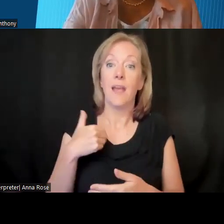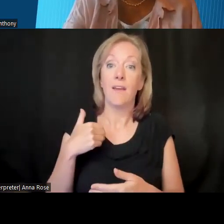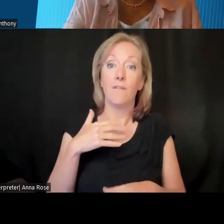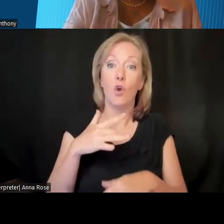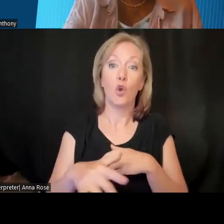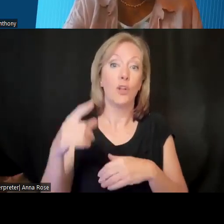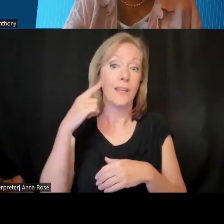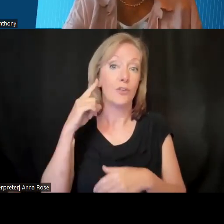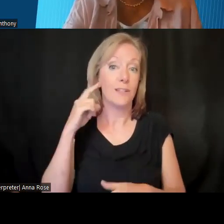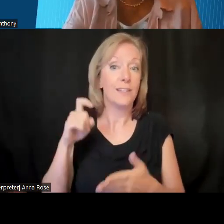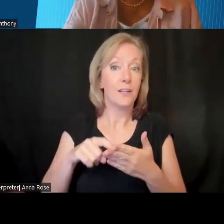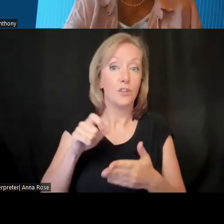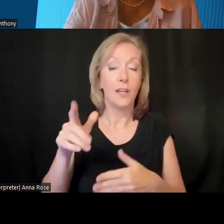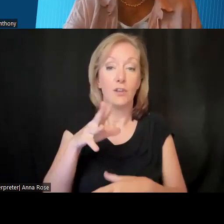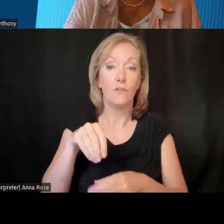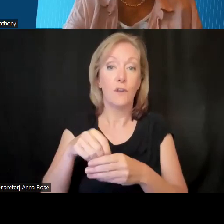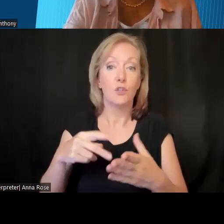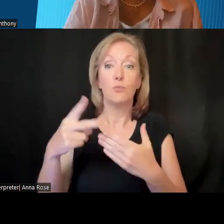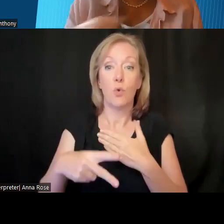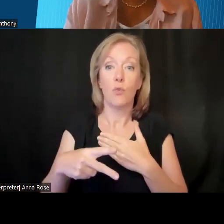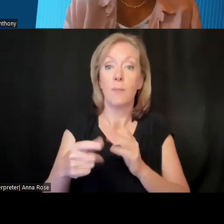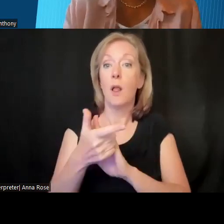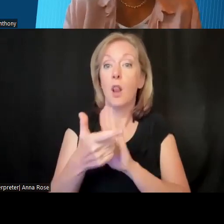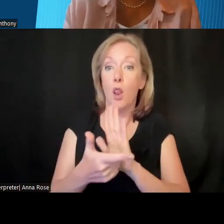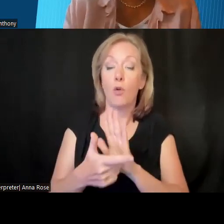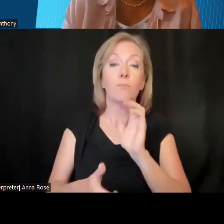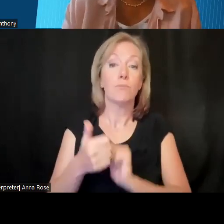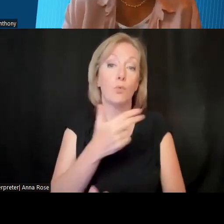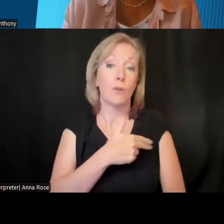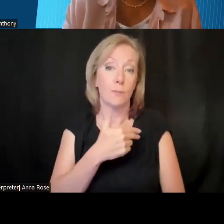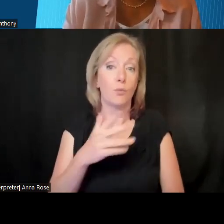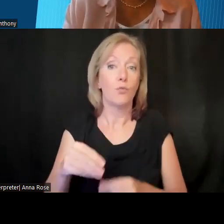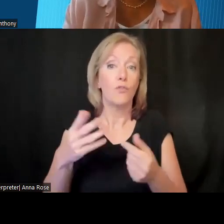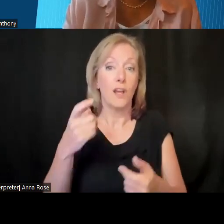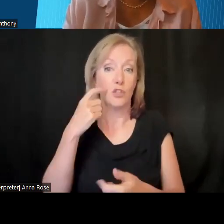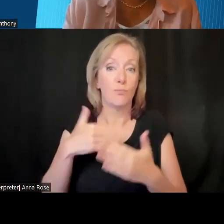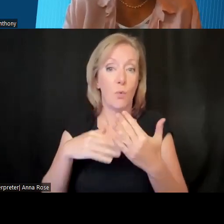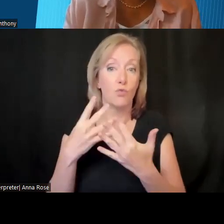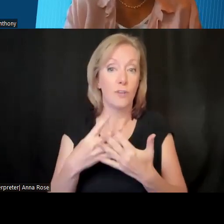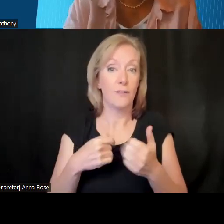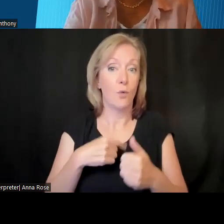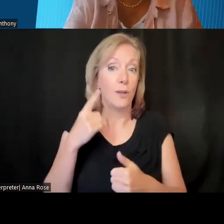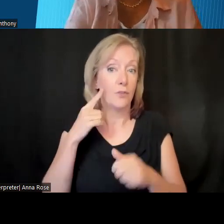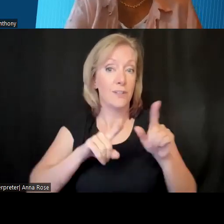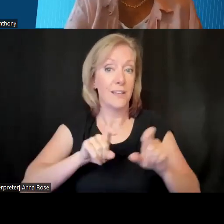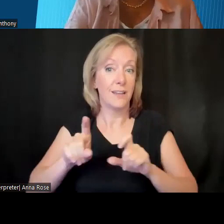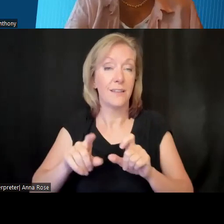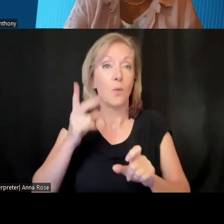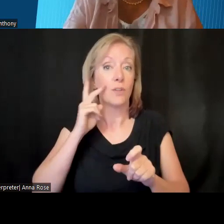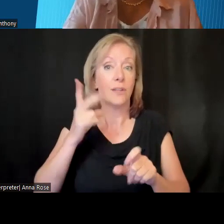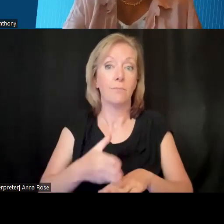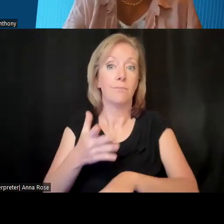laws. Many major hospitals have infant newborn hearing screening, and we are seeing very, very different